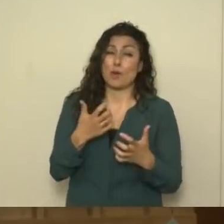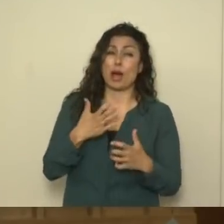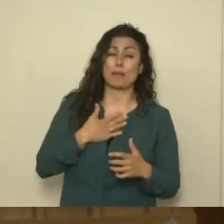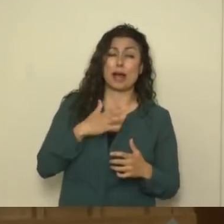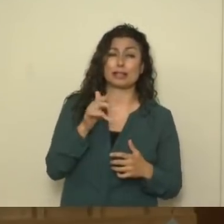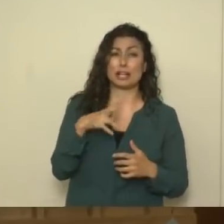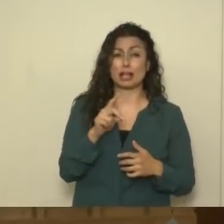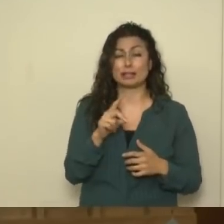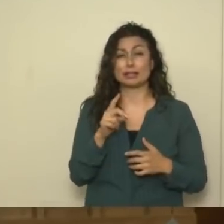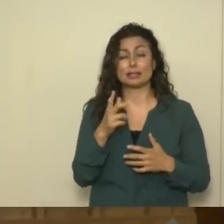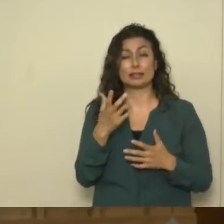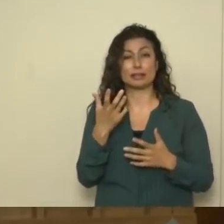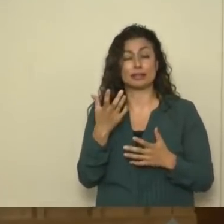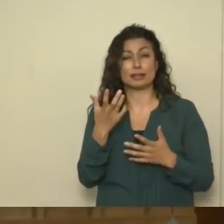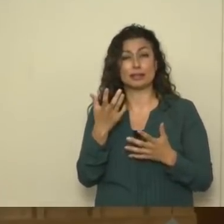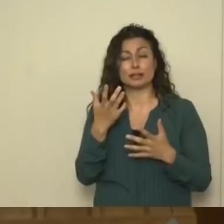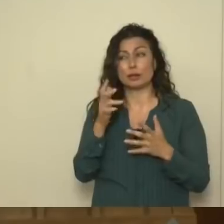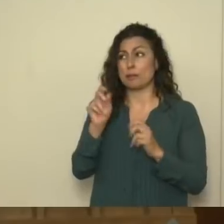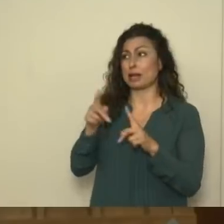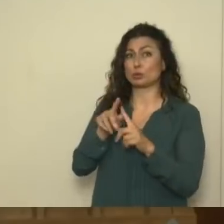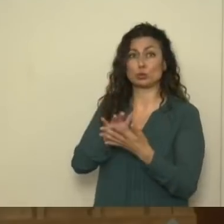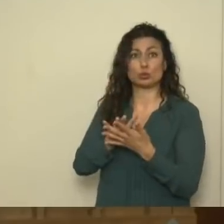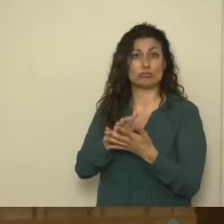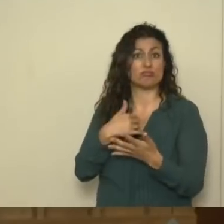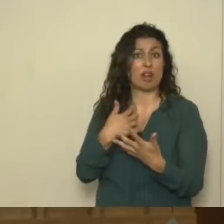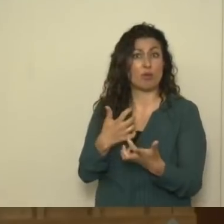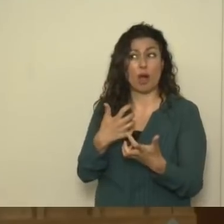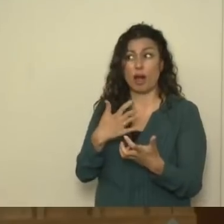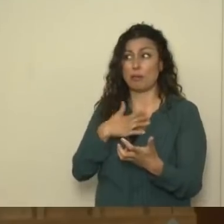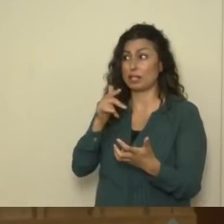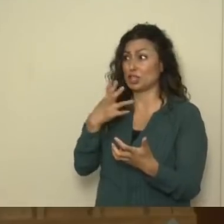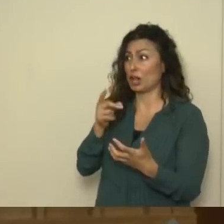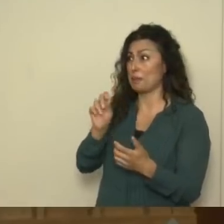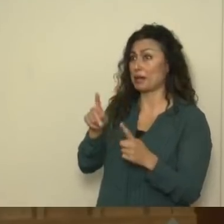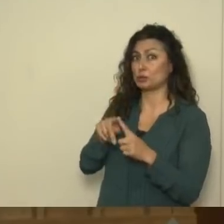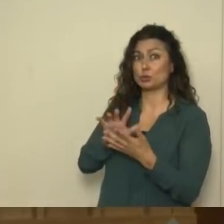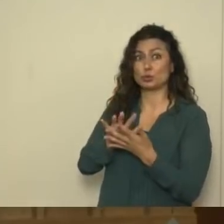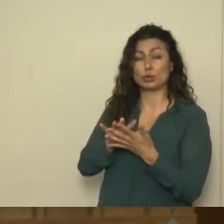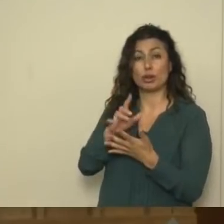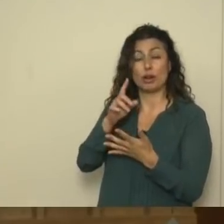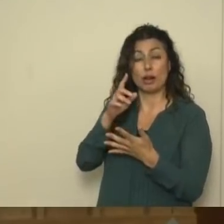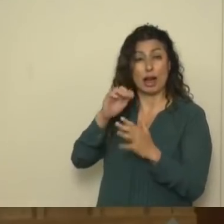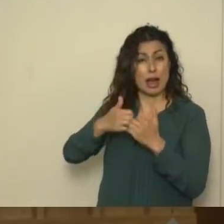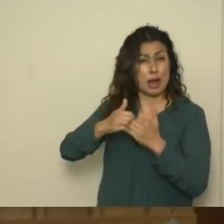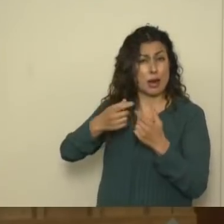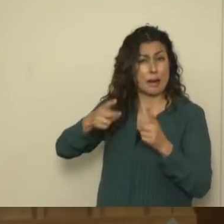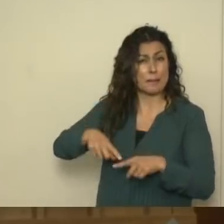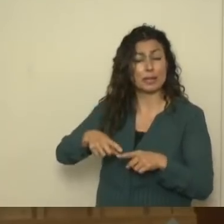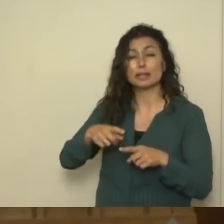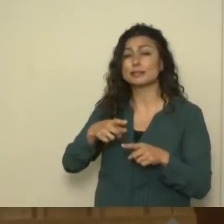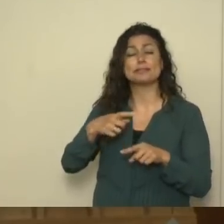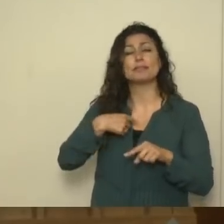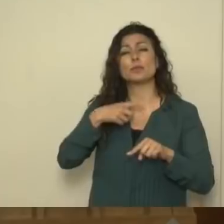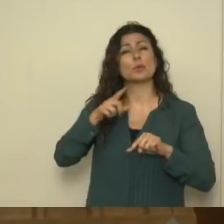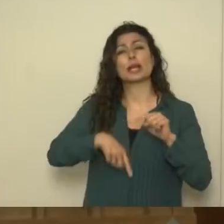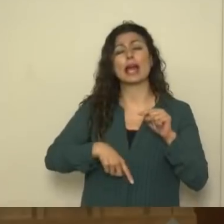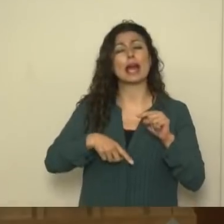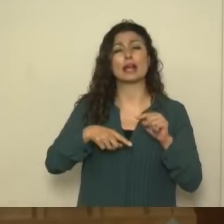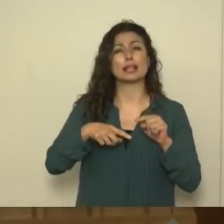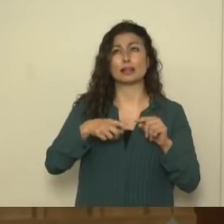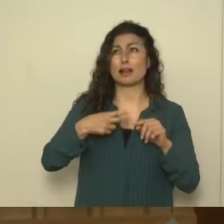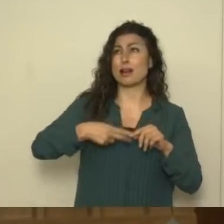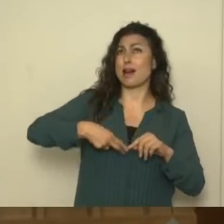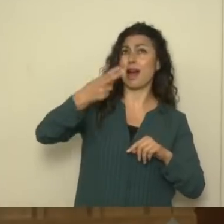at home to go back to work, to go back to school. I really do. But in order for that to happen, we can't be at our highest